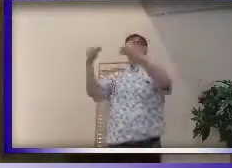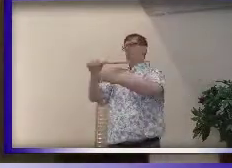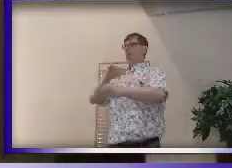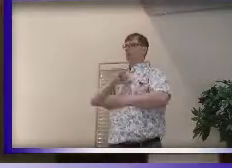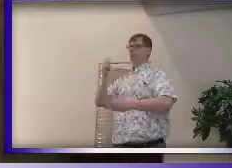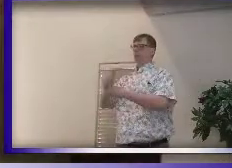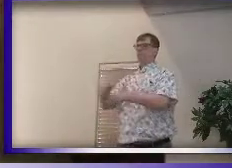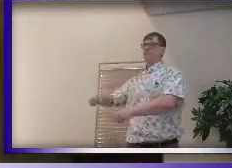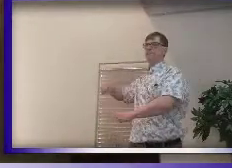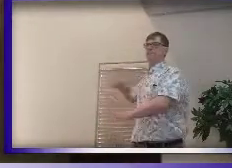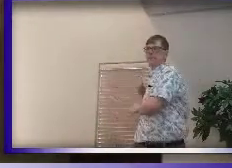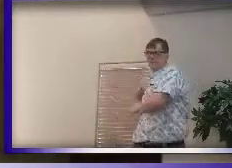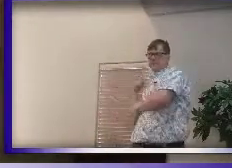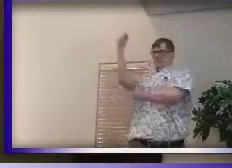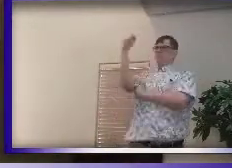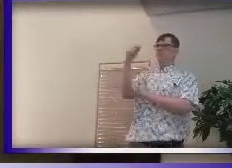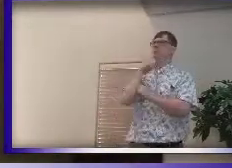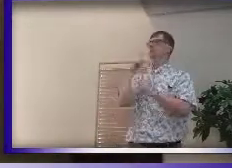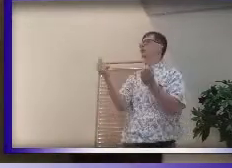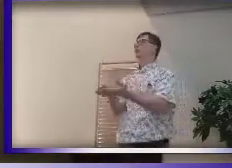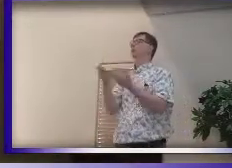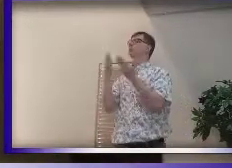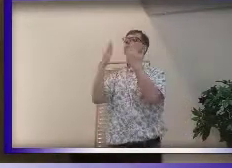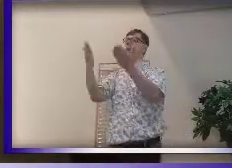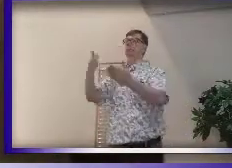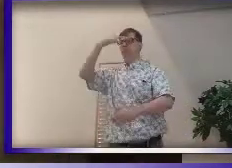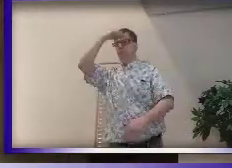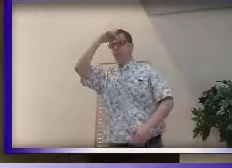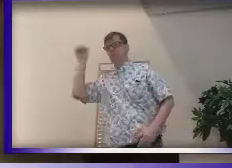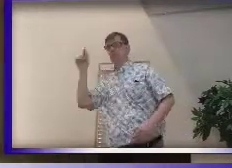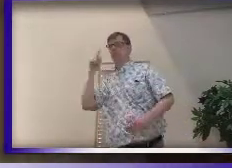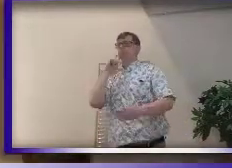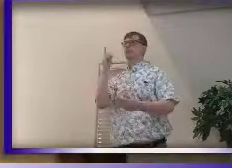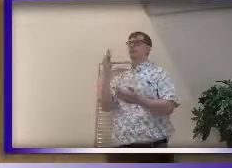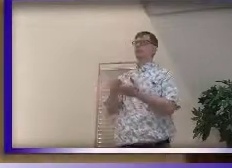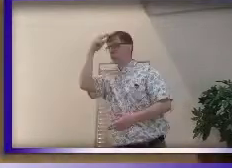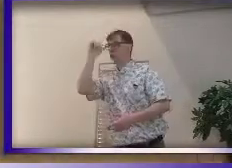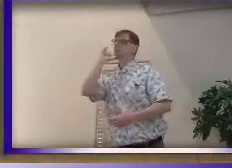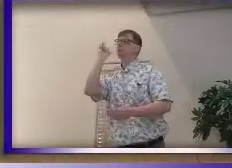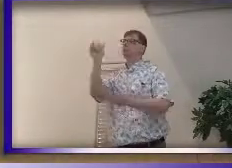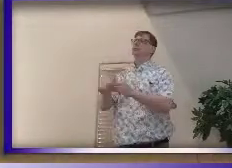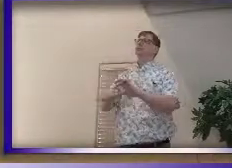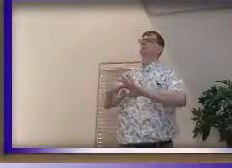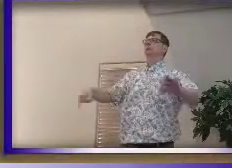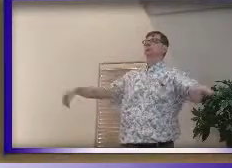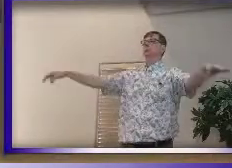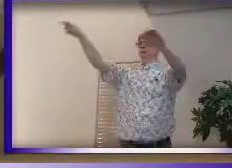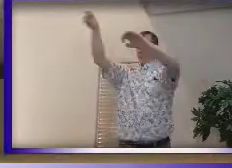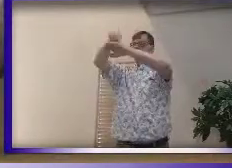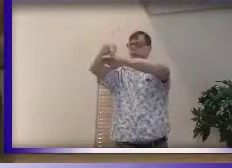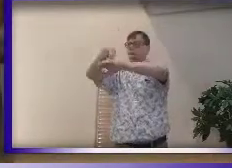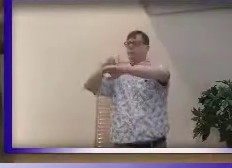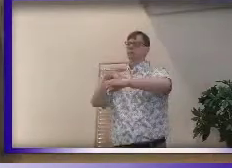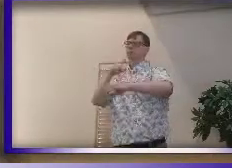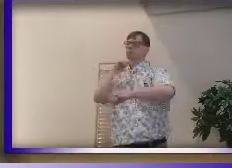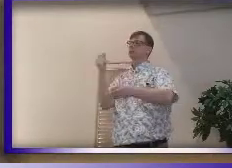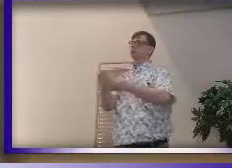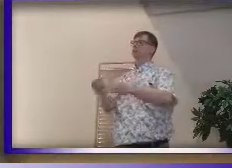have learned, and I'm grateful you reminded me of this, is visioning. And it takes on a lot of different types